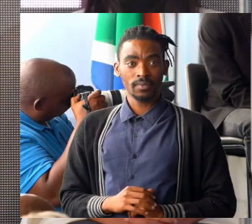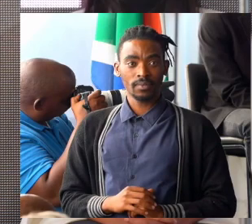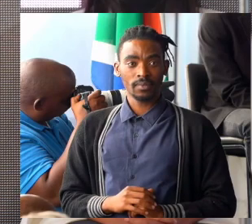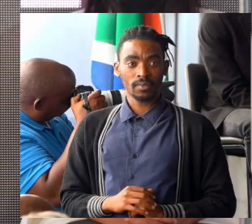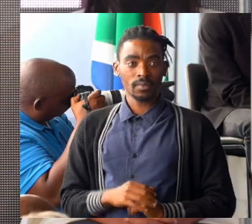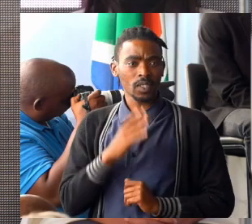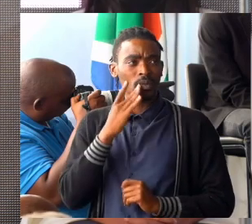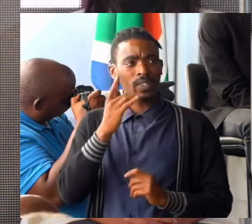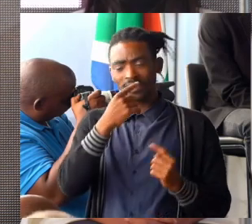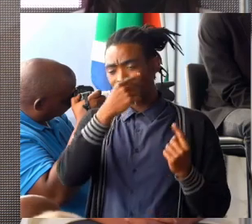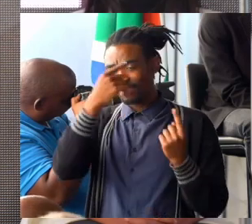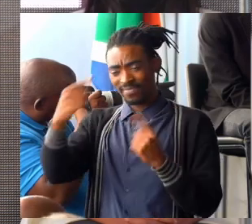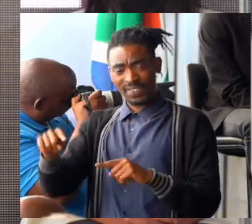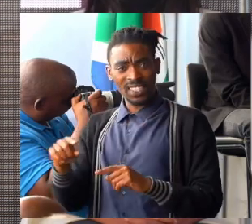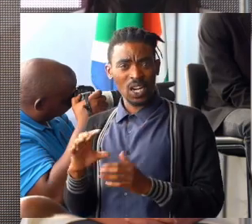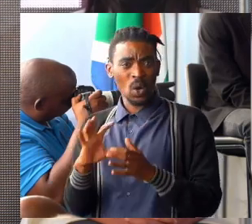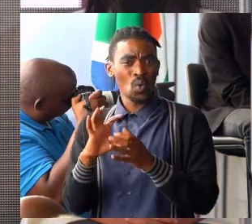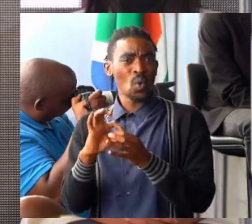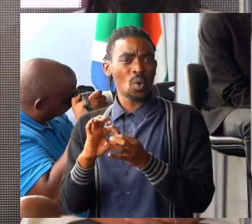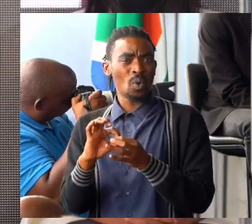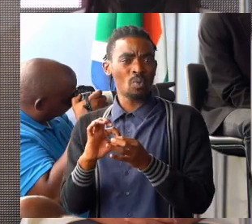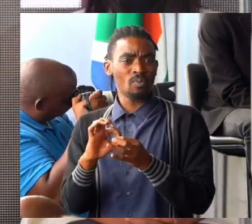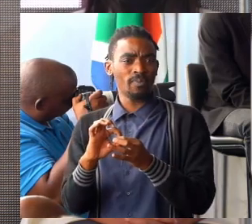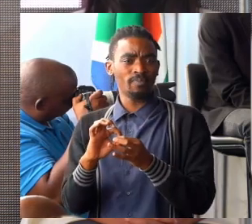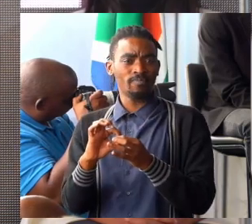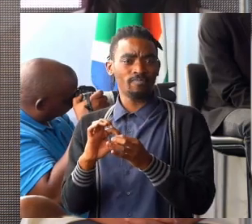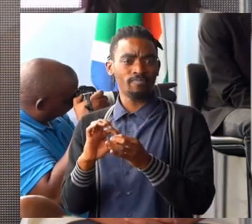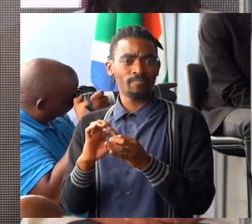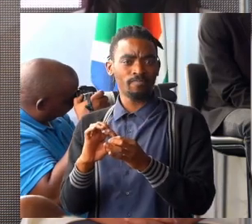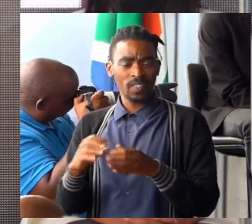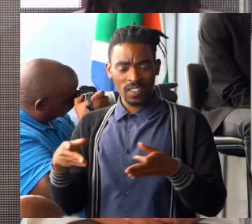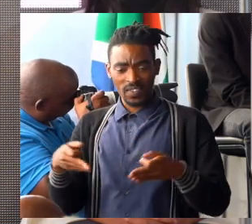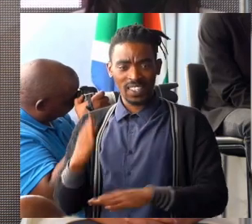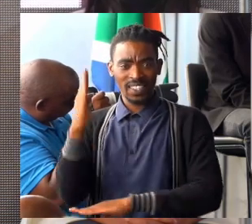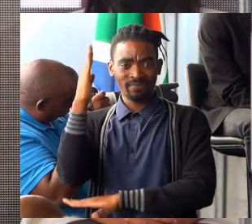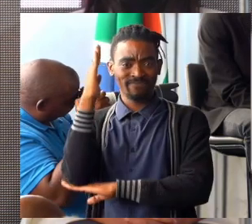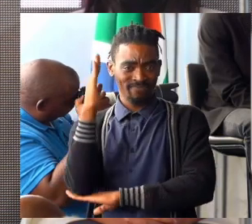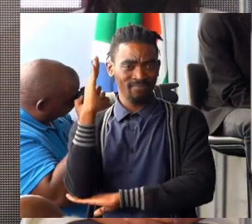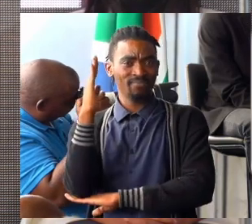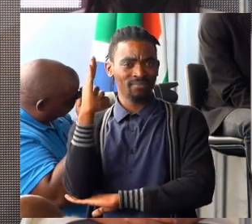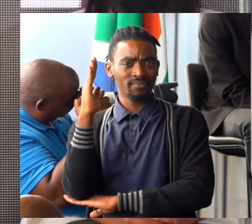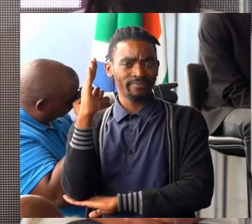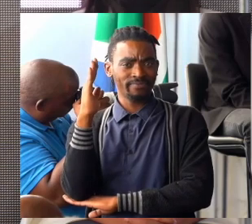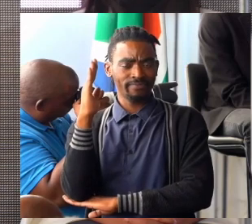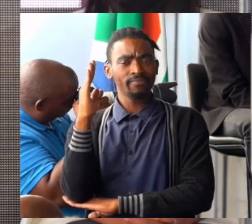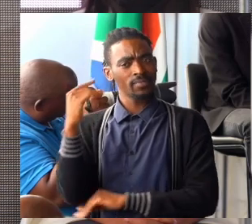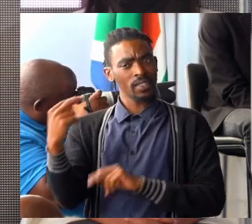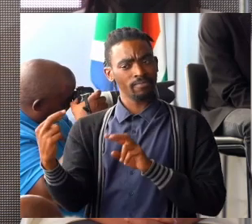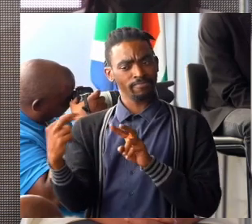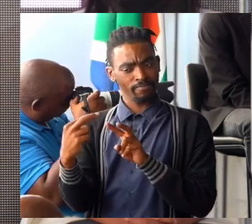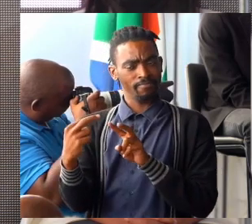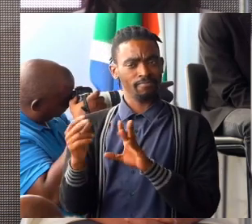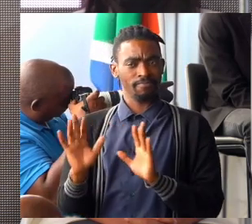Whenever I come home, his grave stares at me.